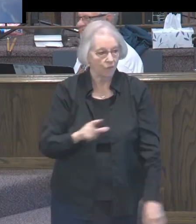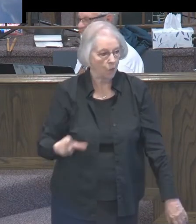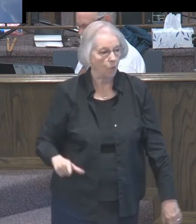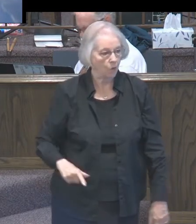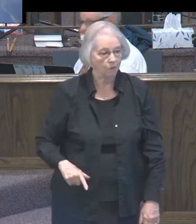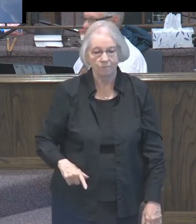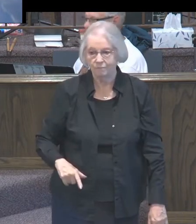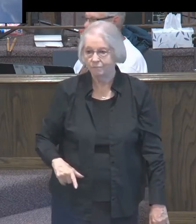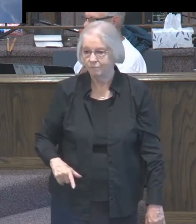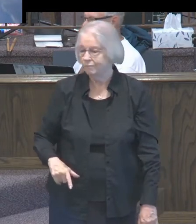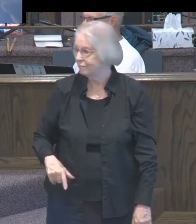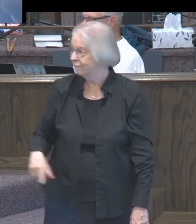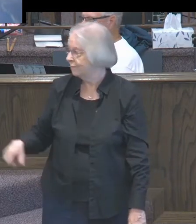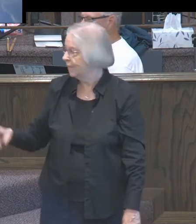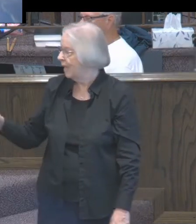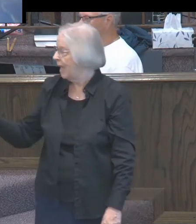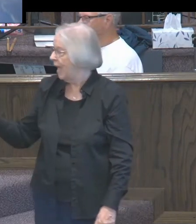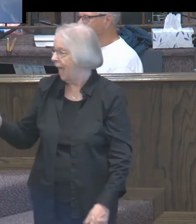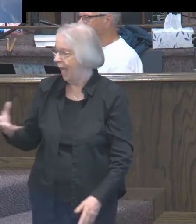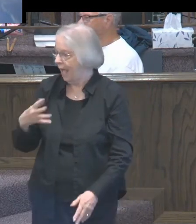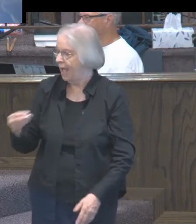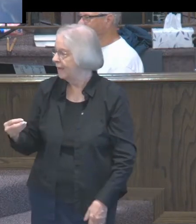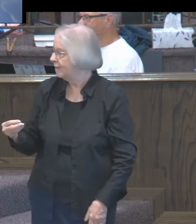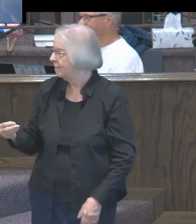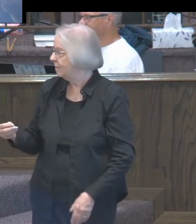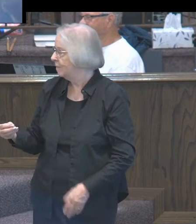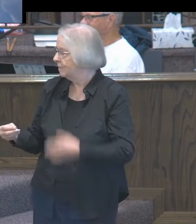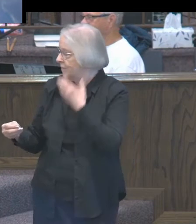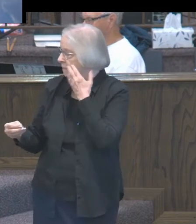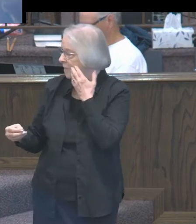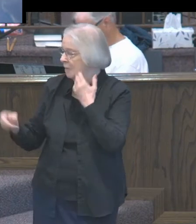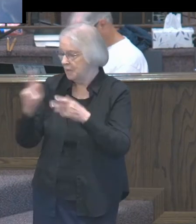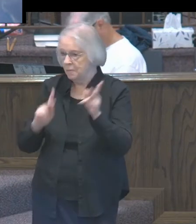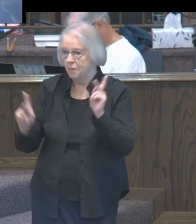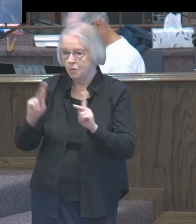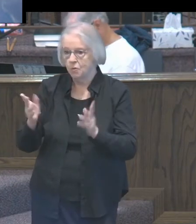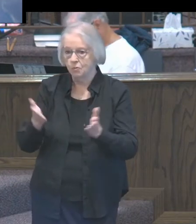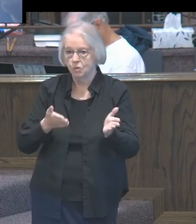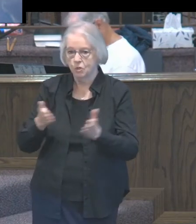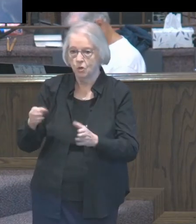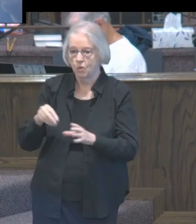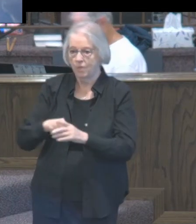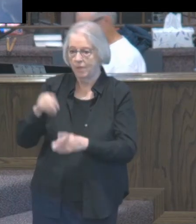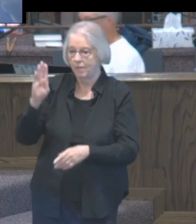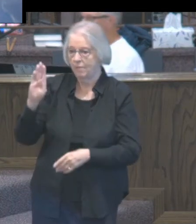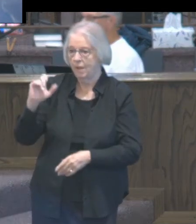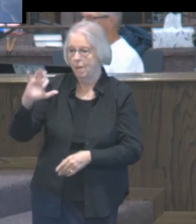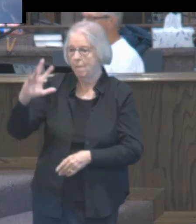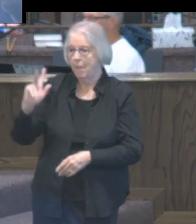does in those who just want to serve is those in the back make those in the front look